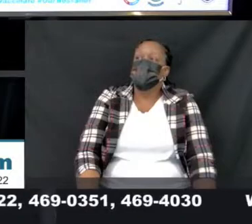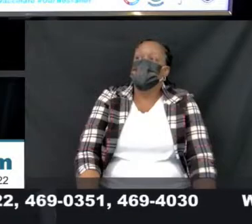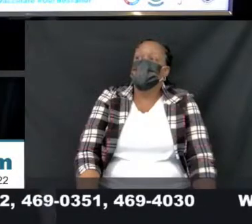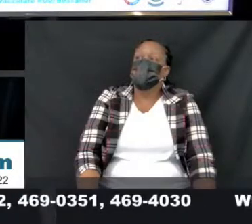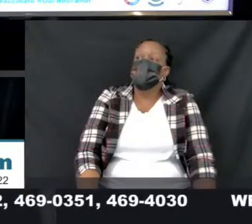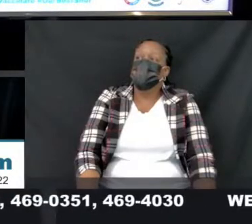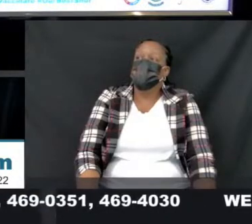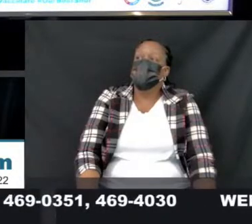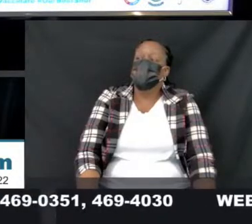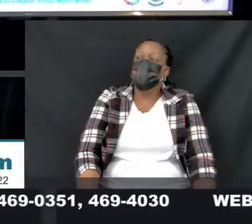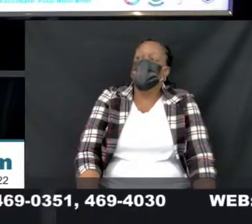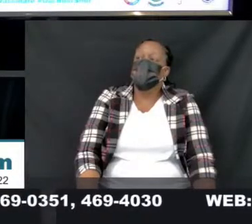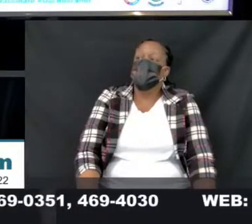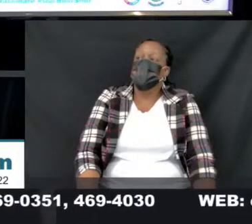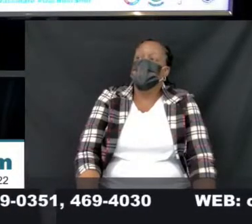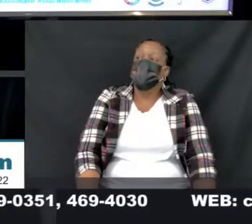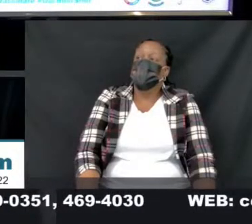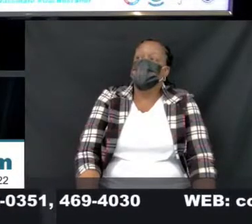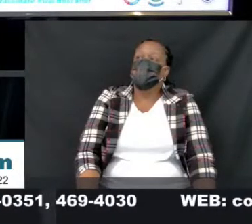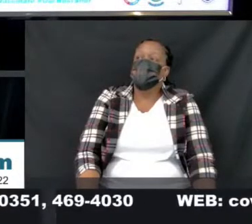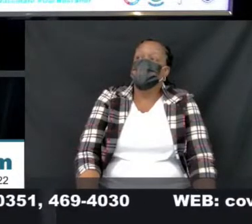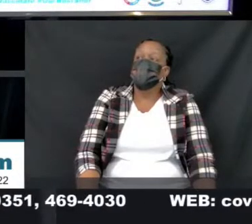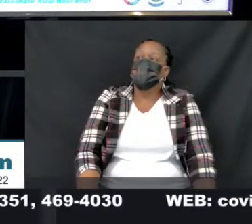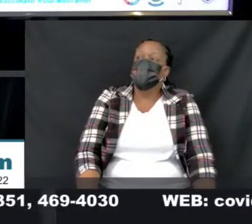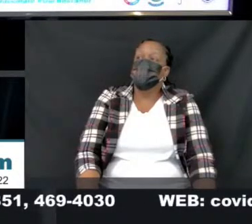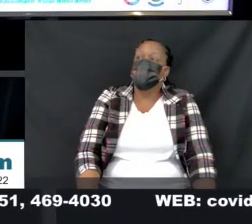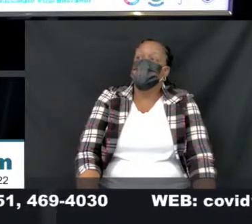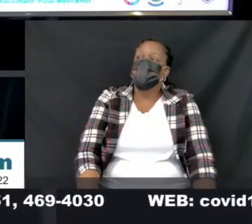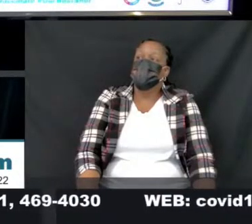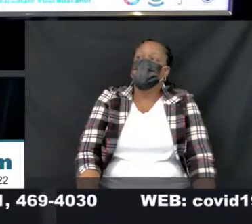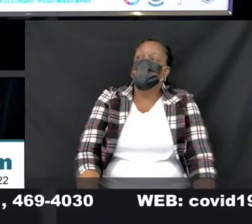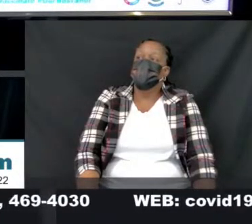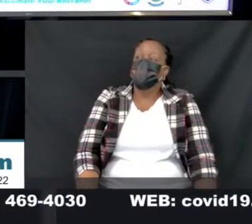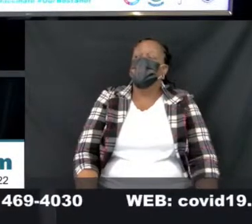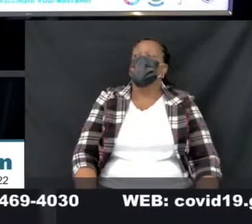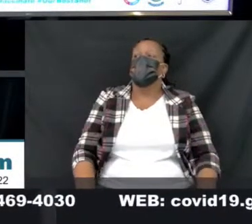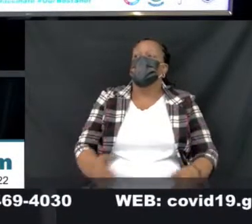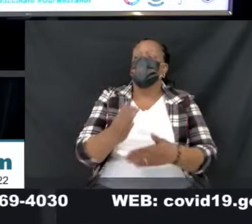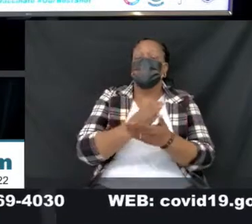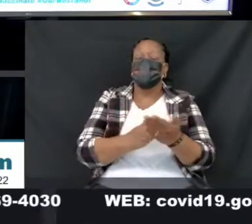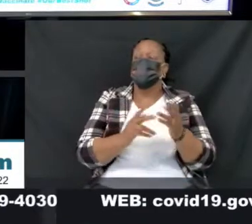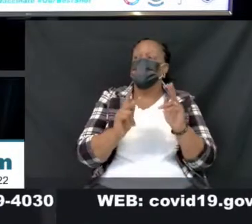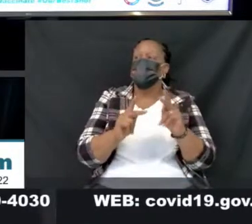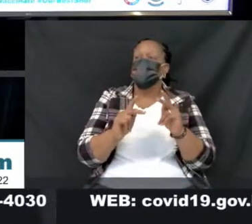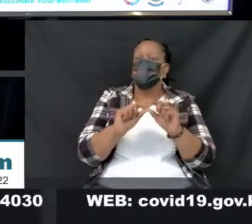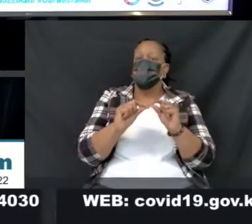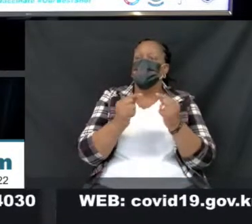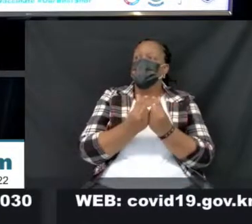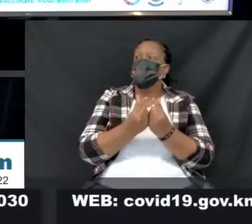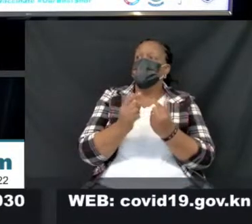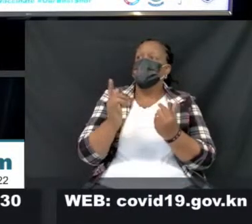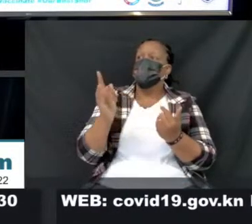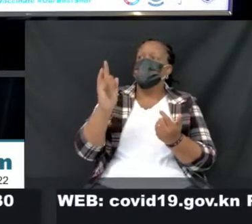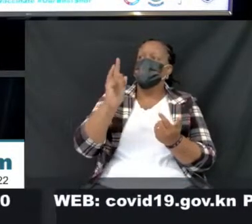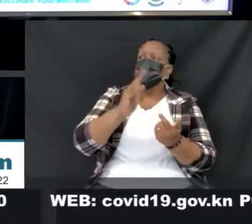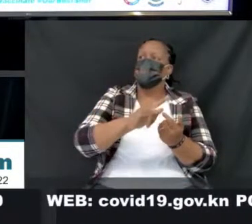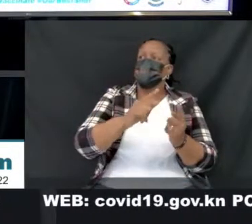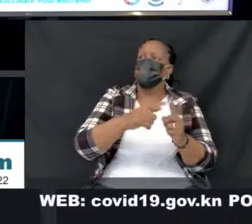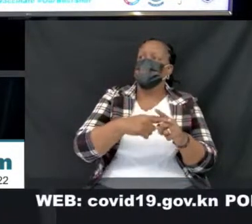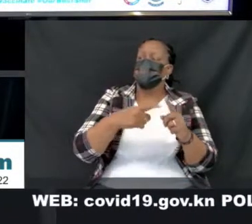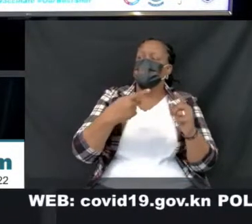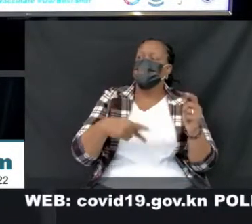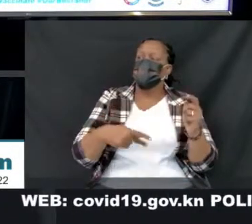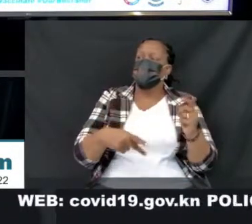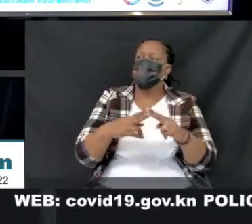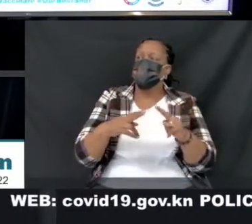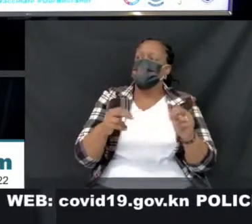had in terms of those groups that are coming to St. Kitts and Nevis. So, however, for now, what is positive for